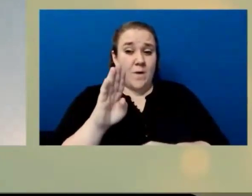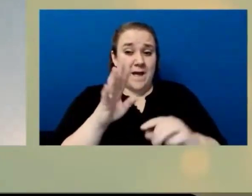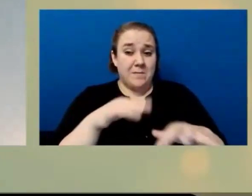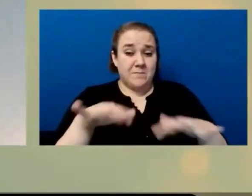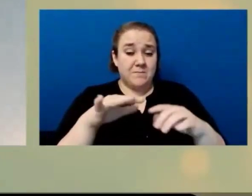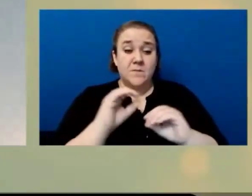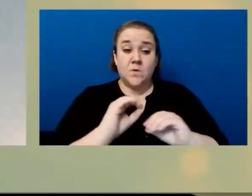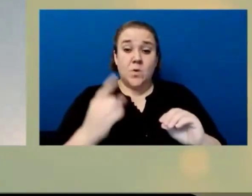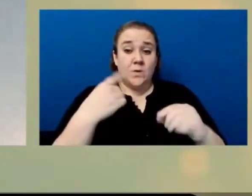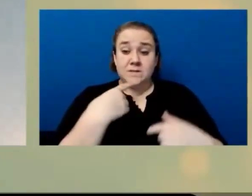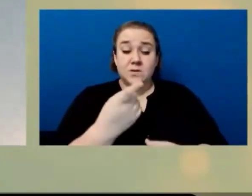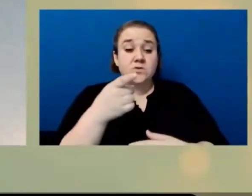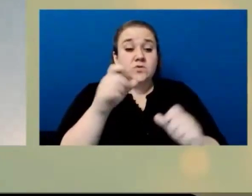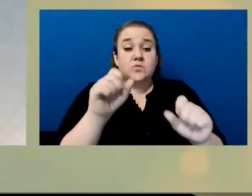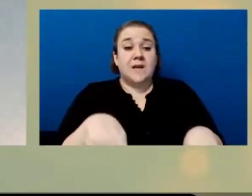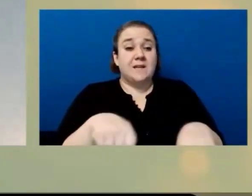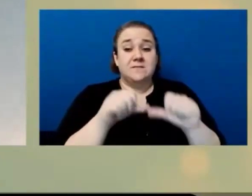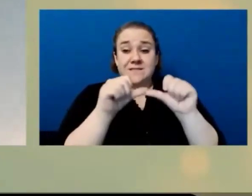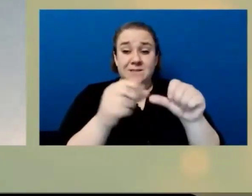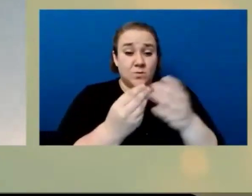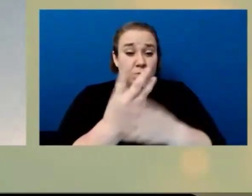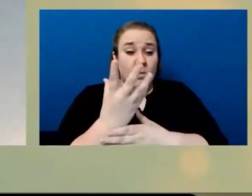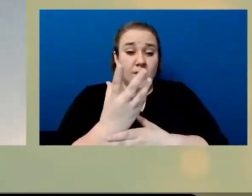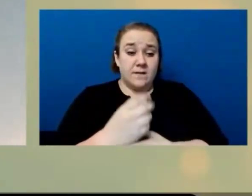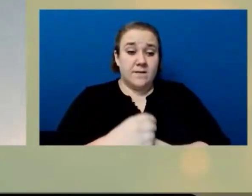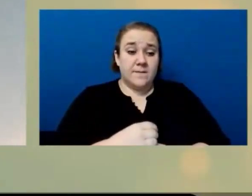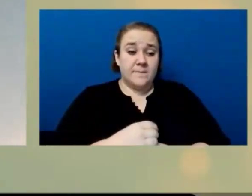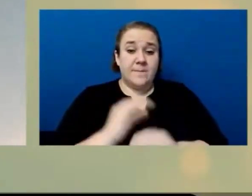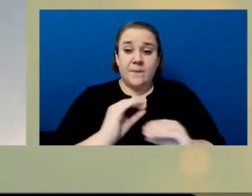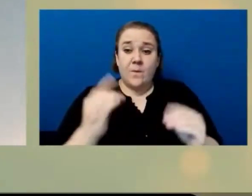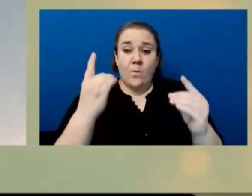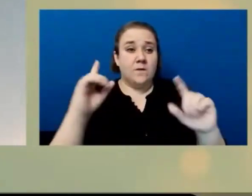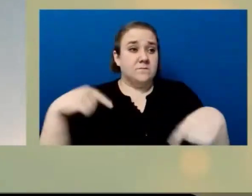And even when we do feel like we're getting it mostly right,